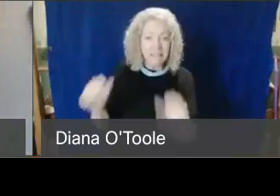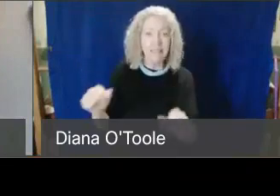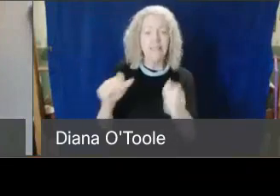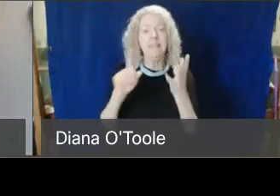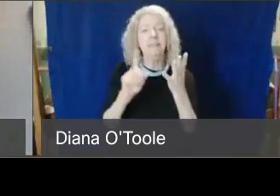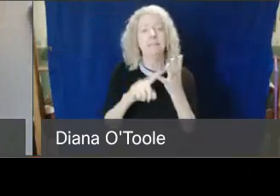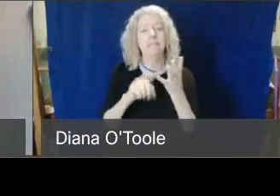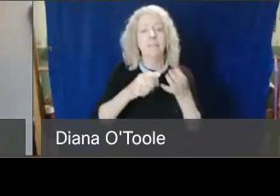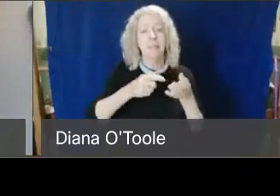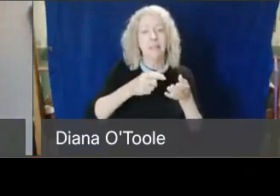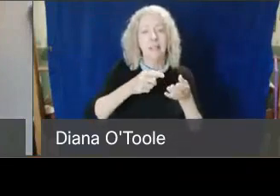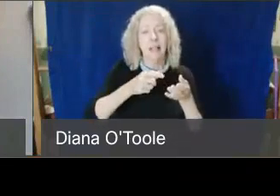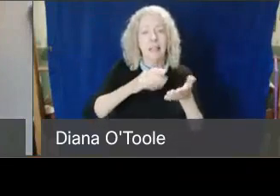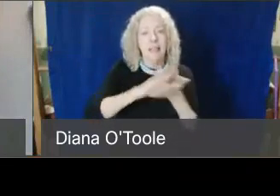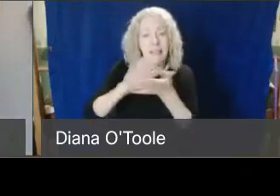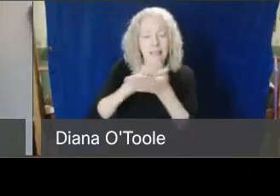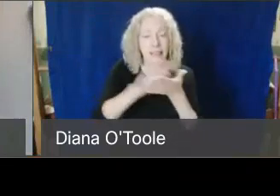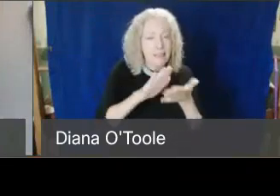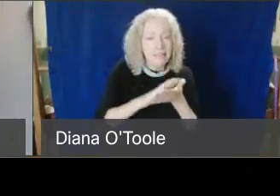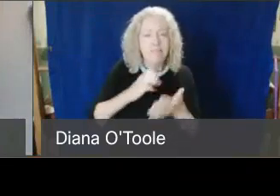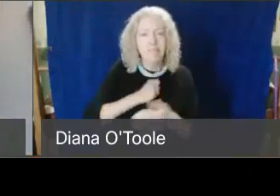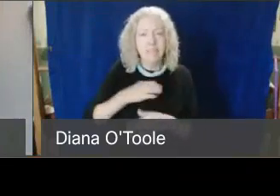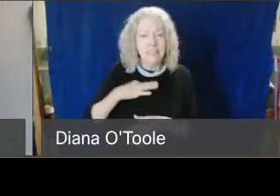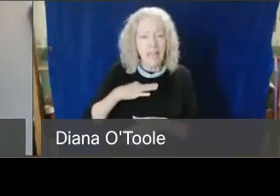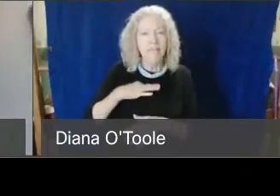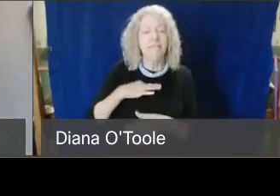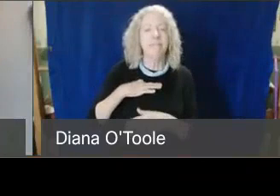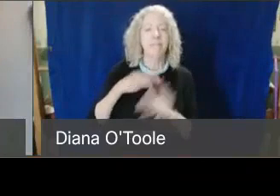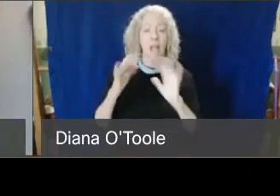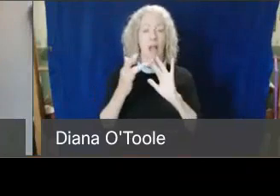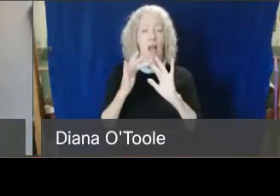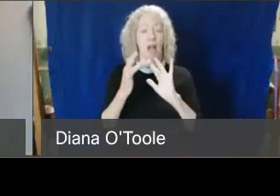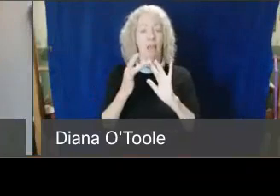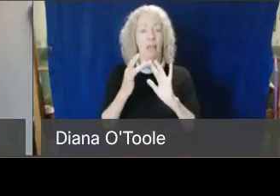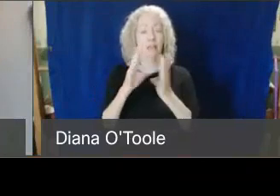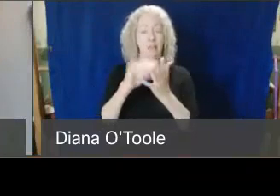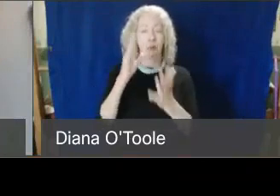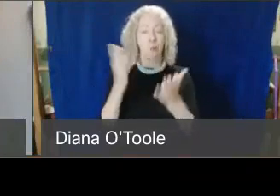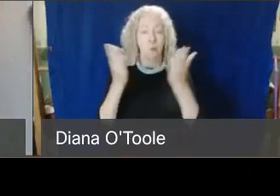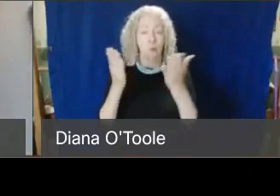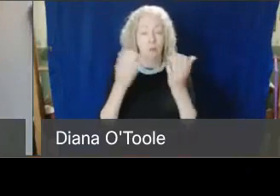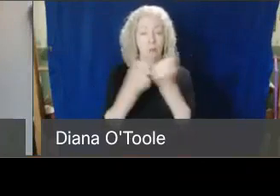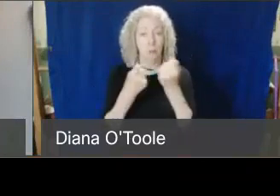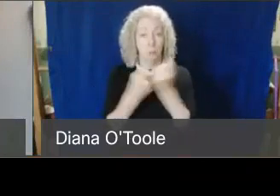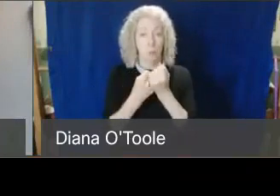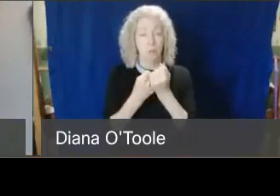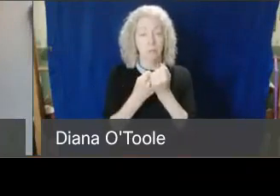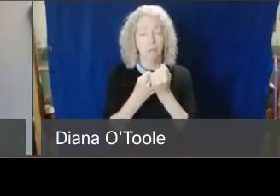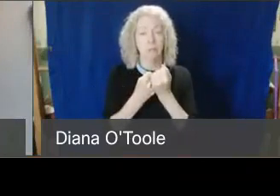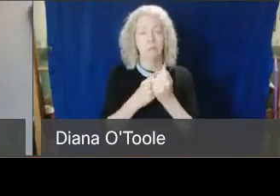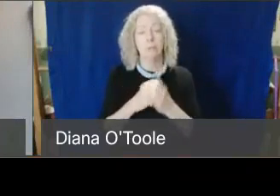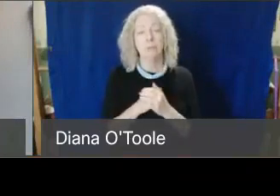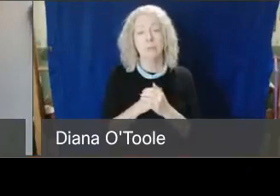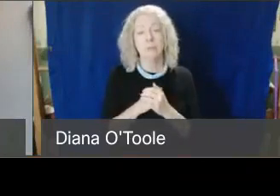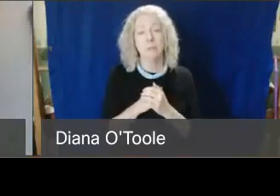custodial support staff, online student services support. So people in new positions there and